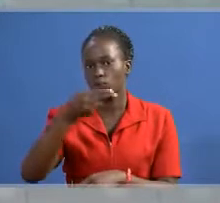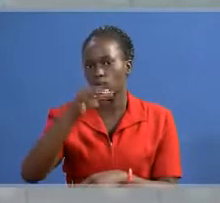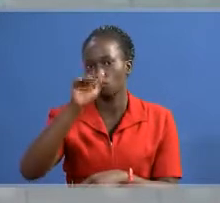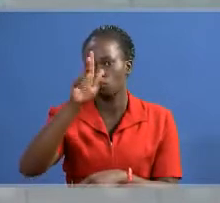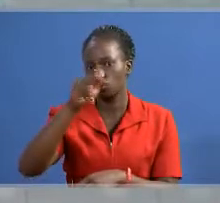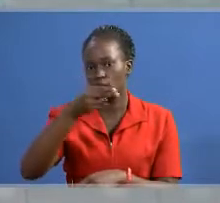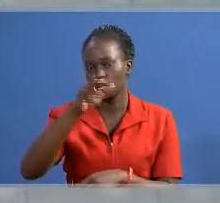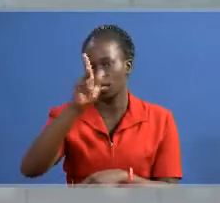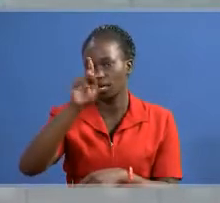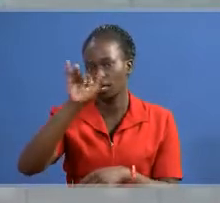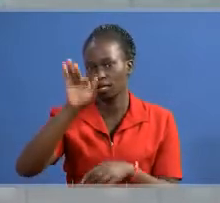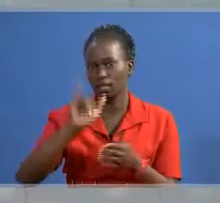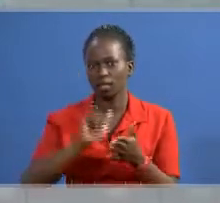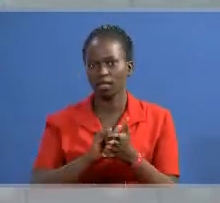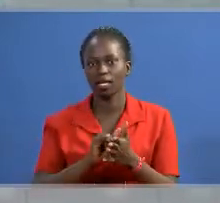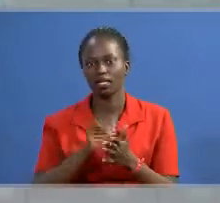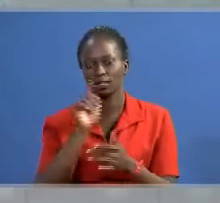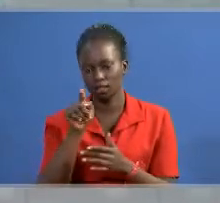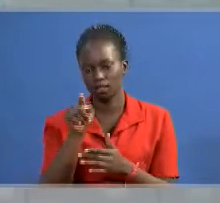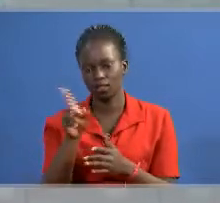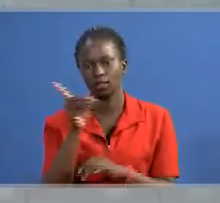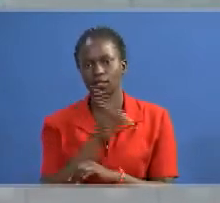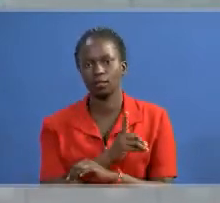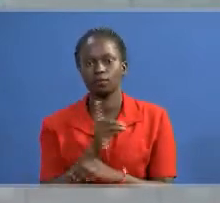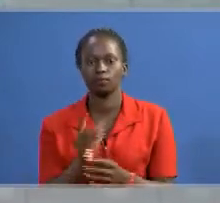accounts that marked this particular day.